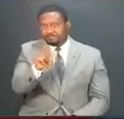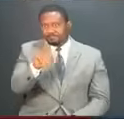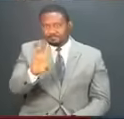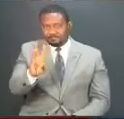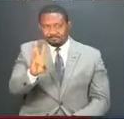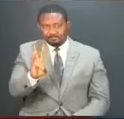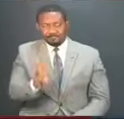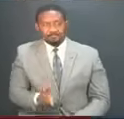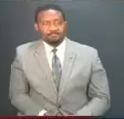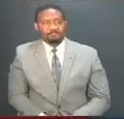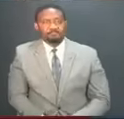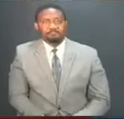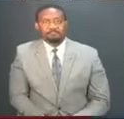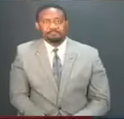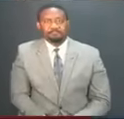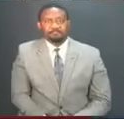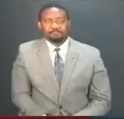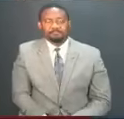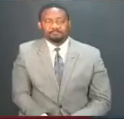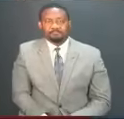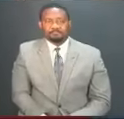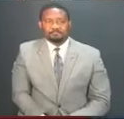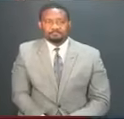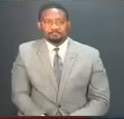financial year. I so move.